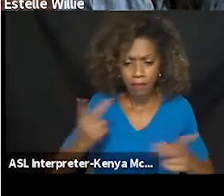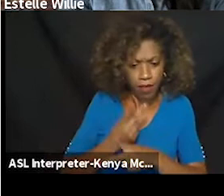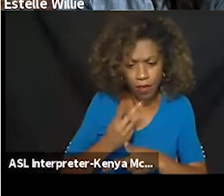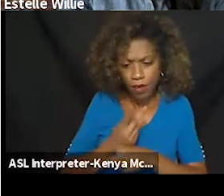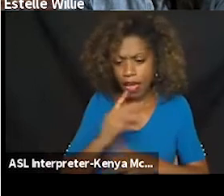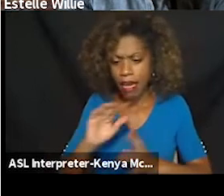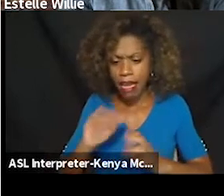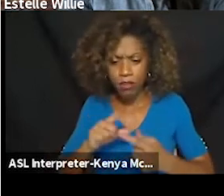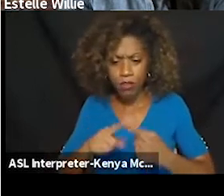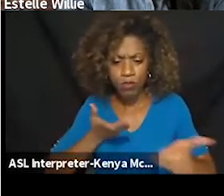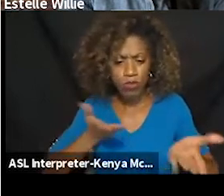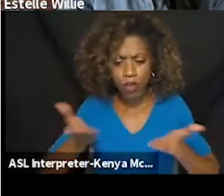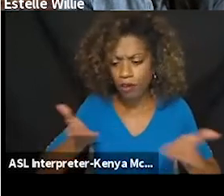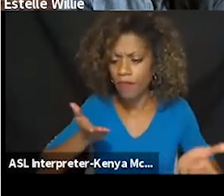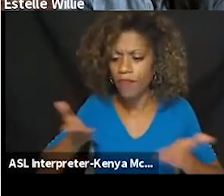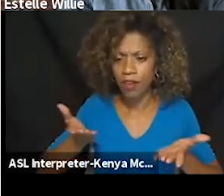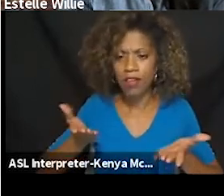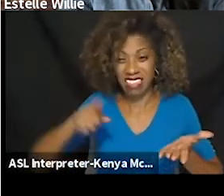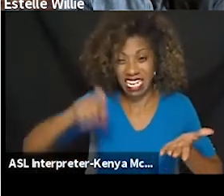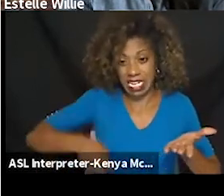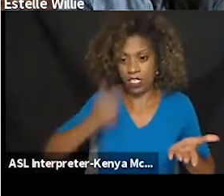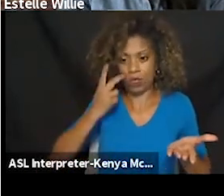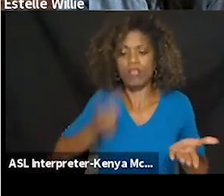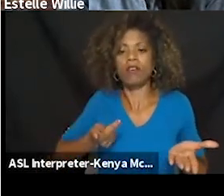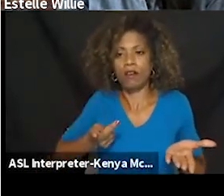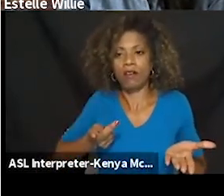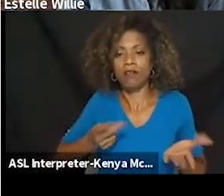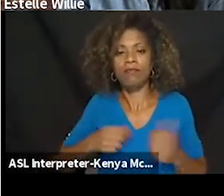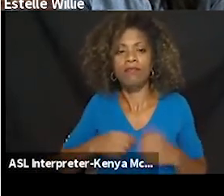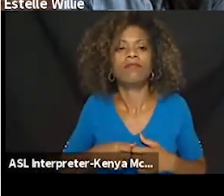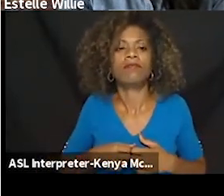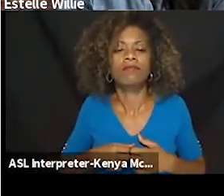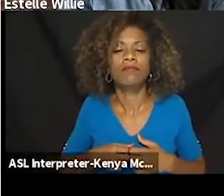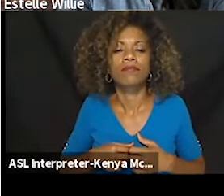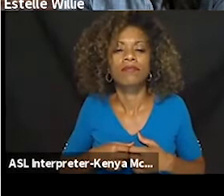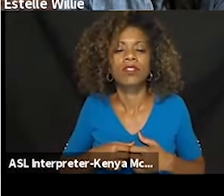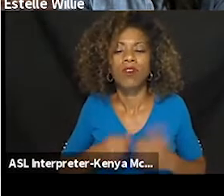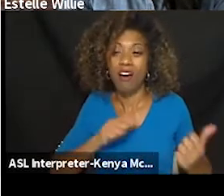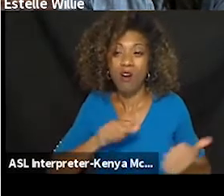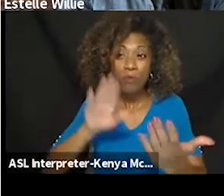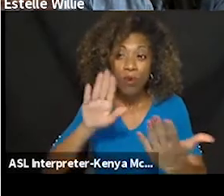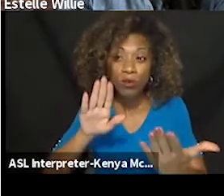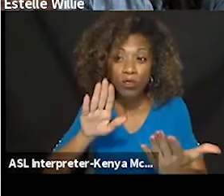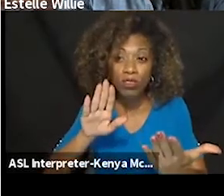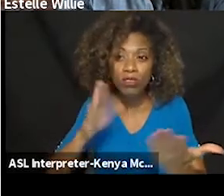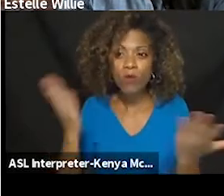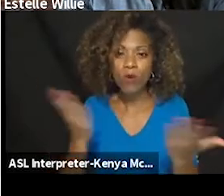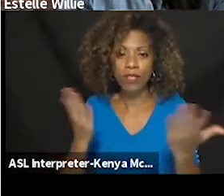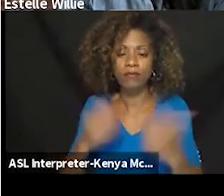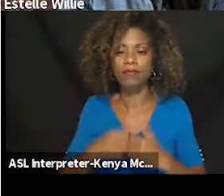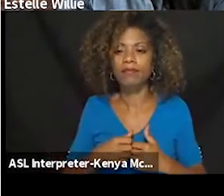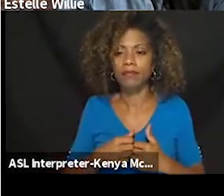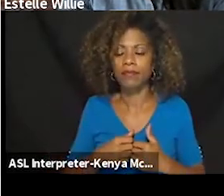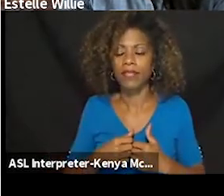needs. So the 4 things that really unified this approach was building a network. That was